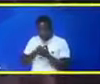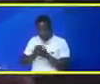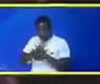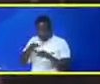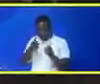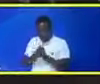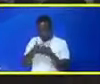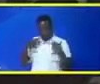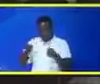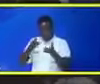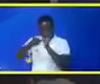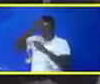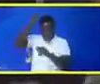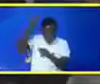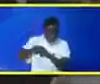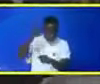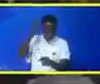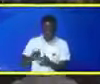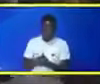healed now.